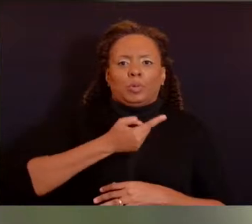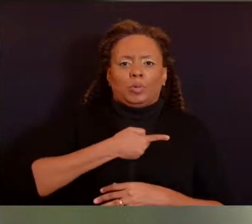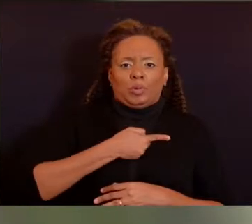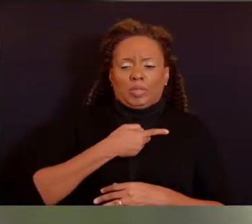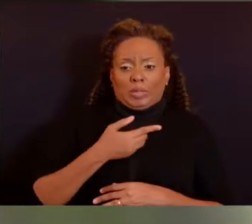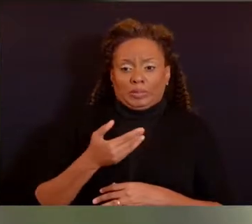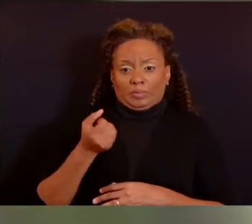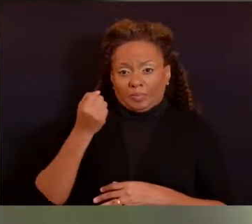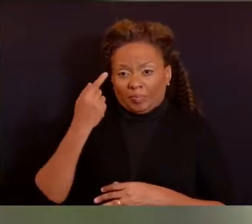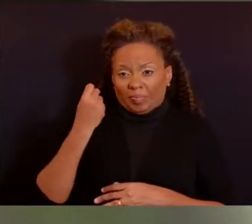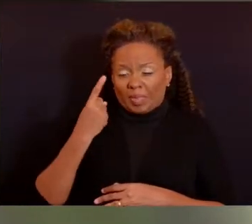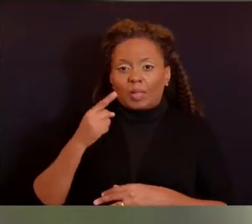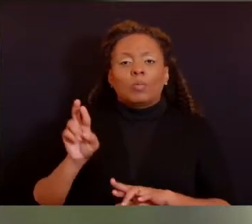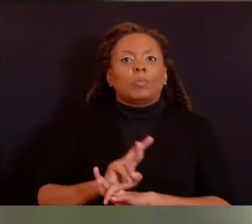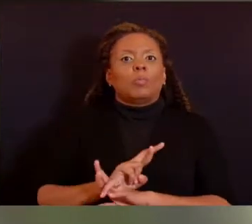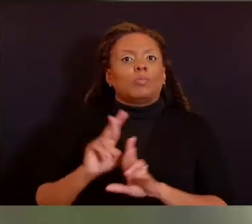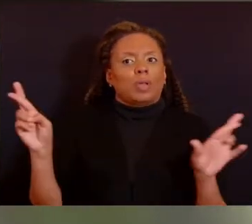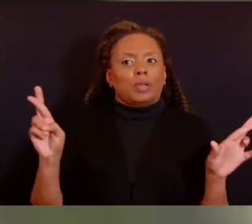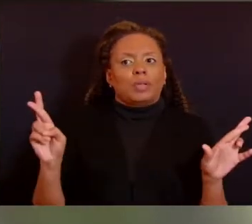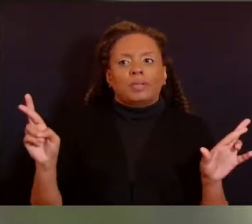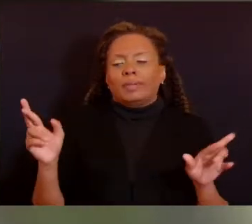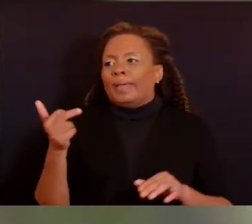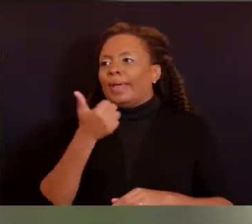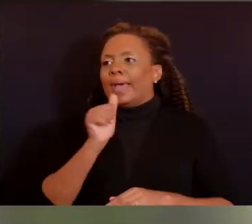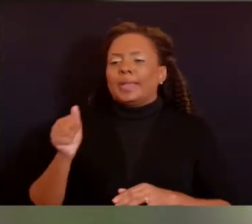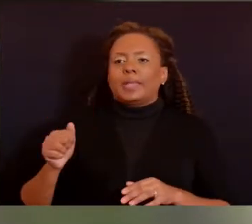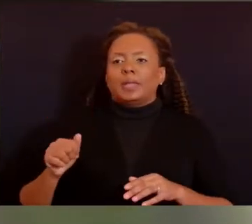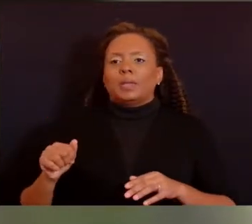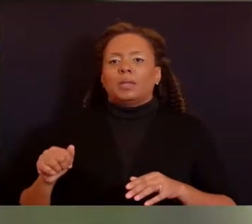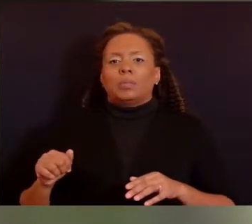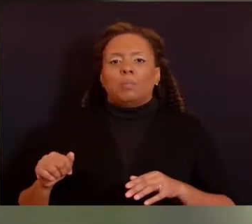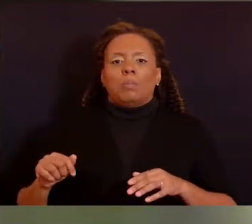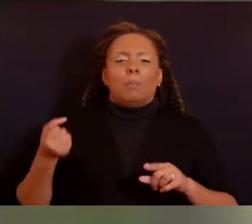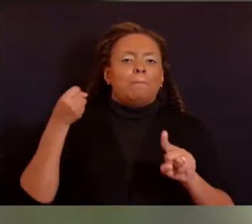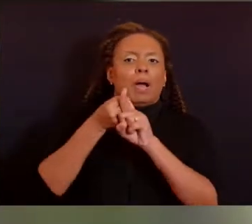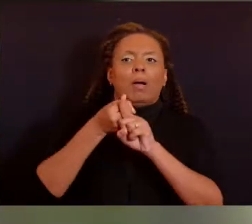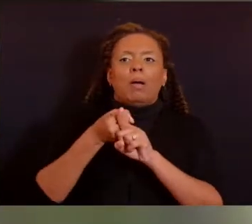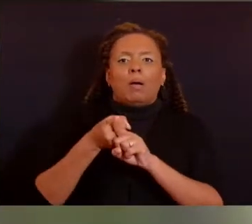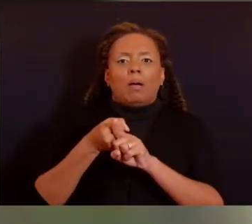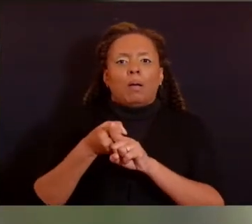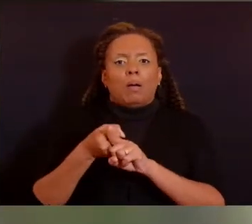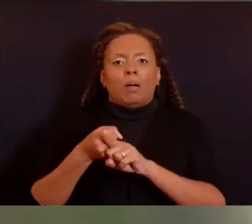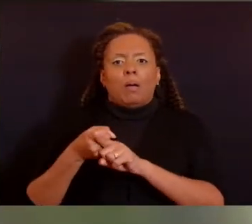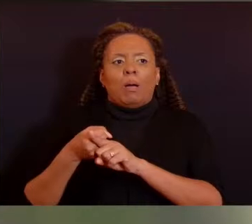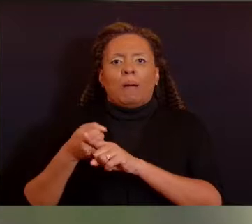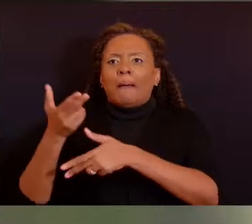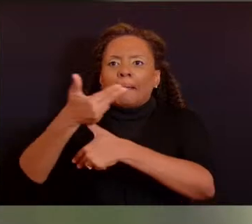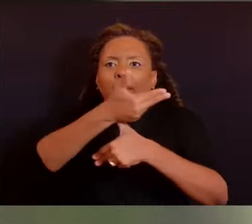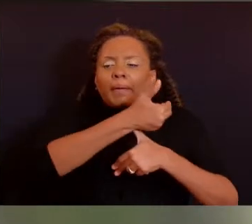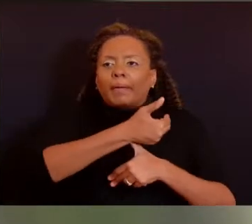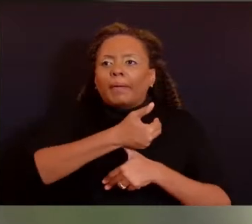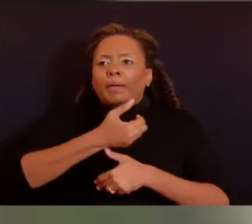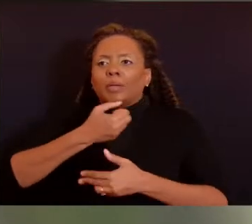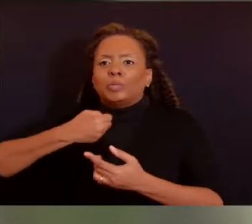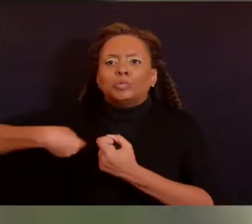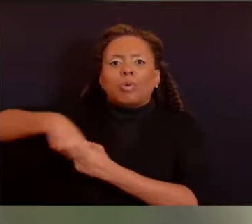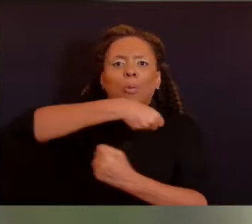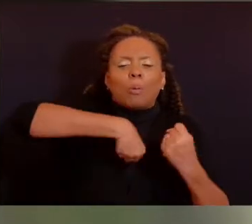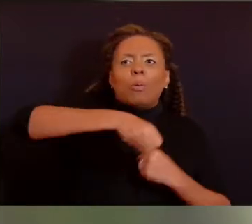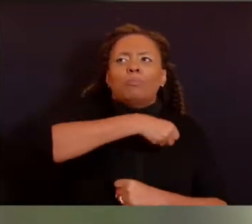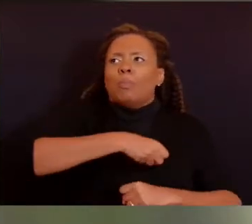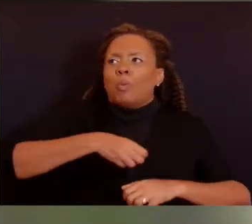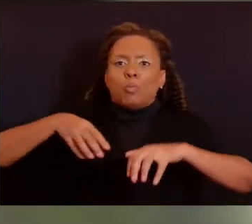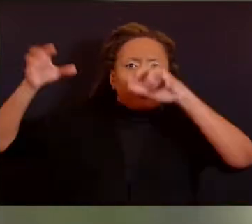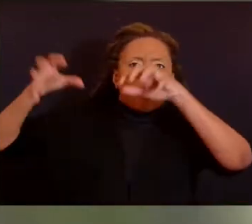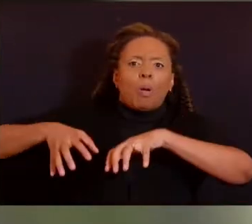the hurricane season, be ready for these really sudden onsets that just can come out of nowhere and just give you heavy